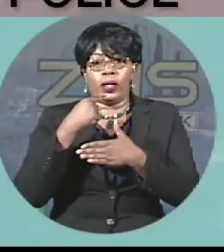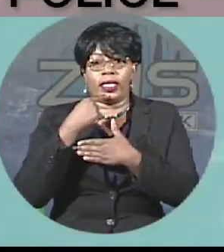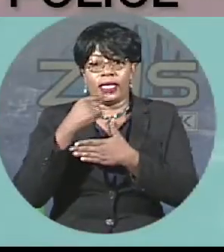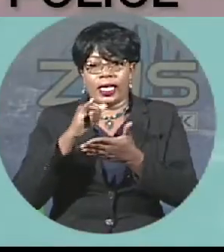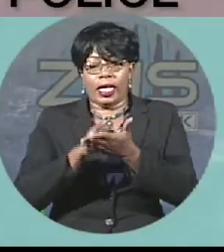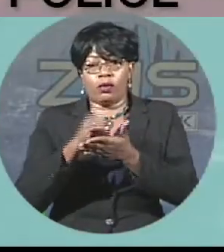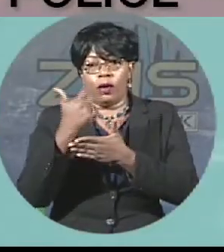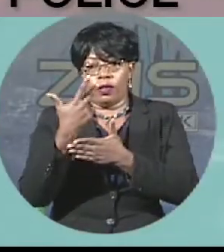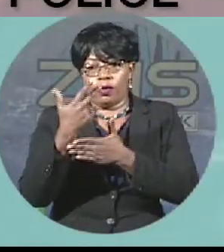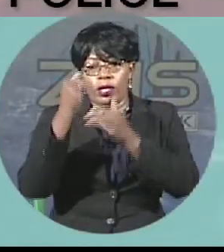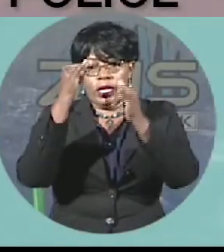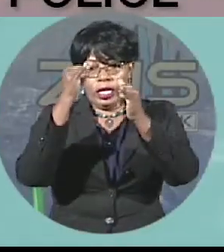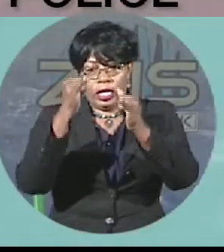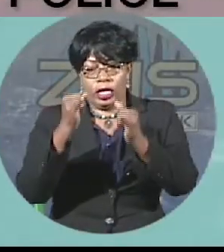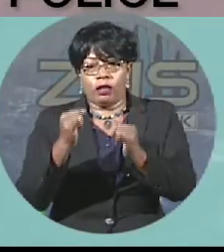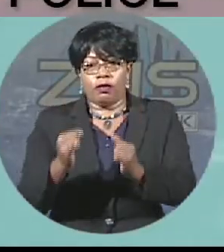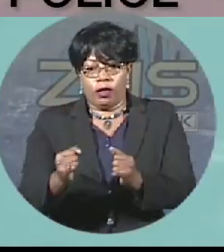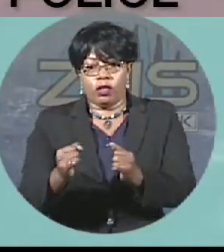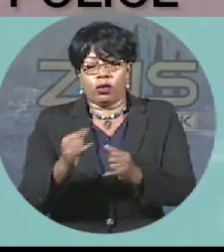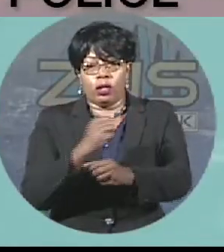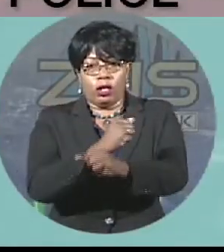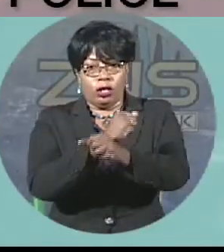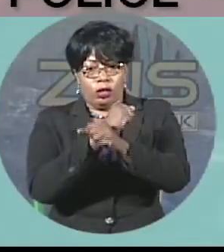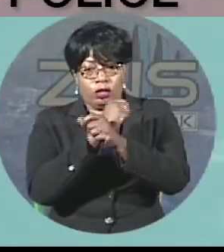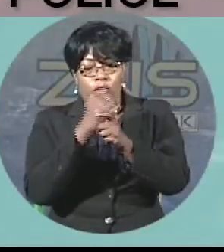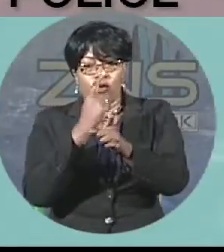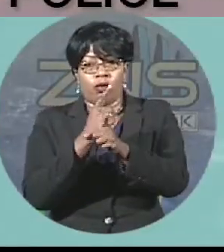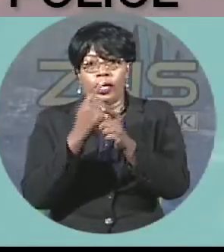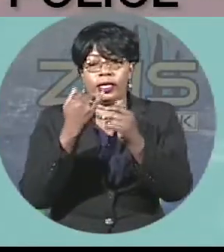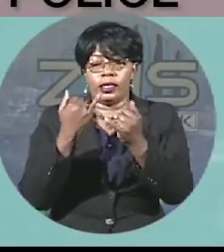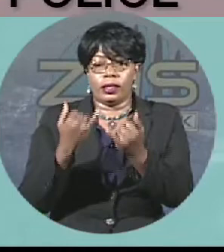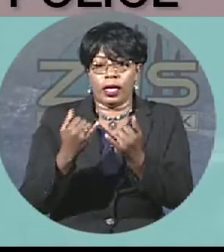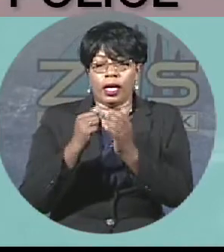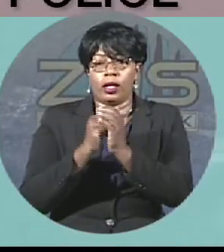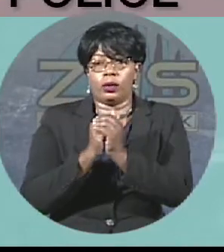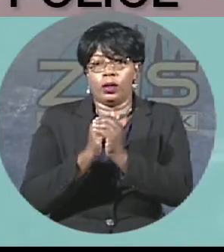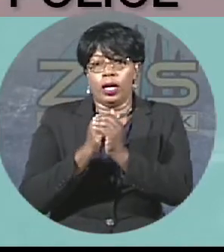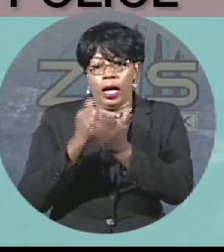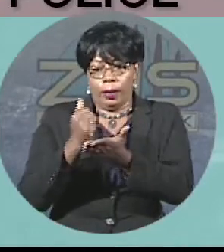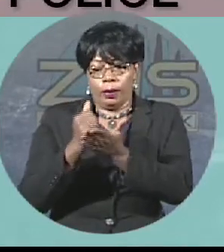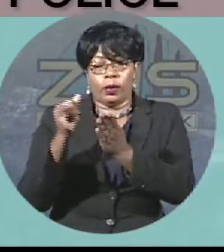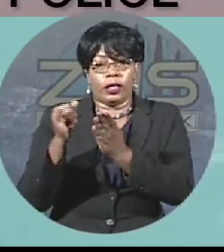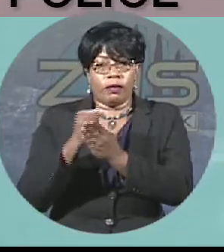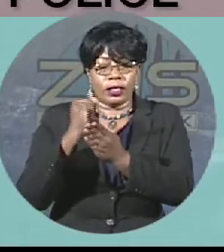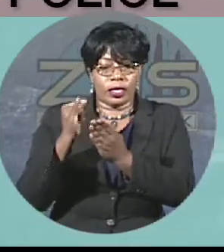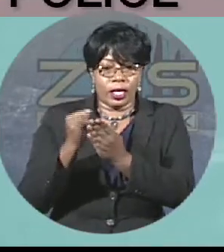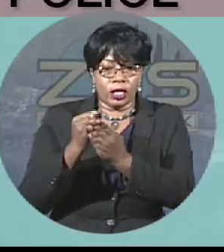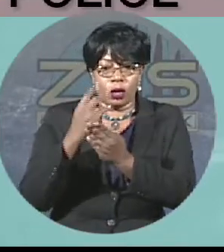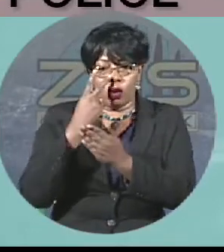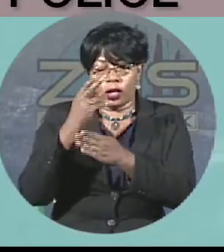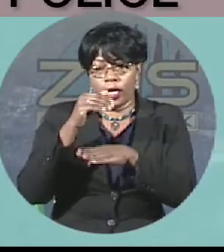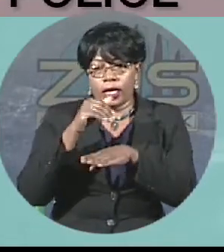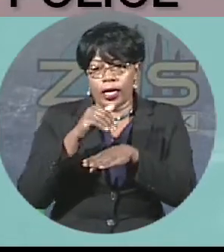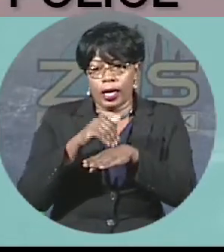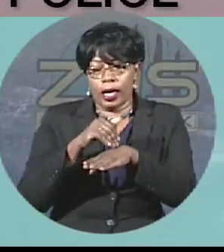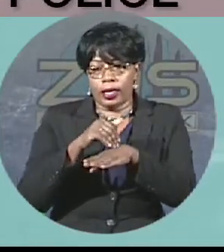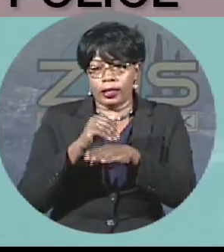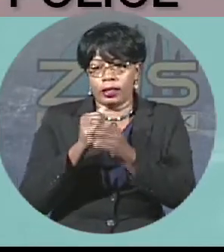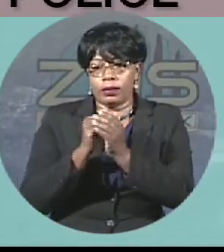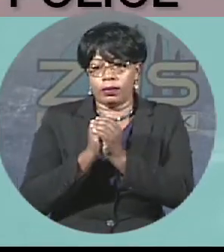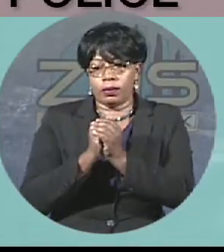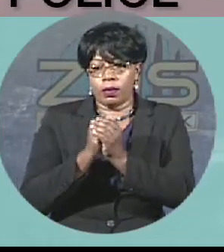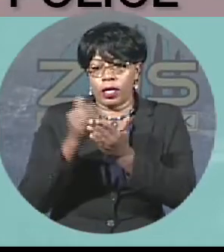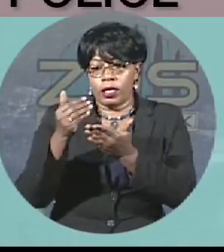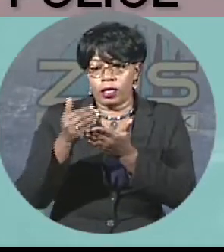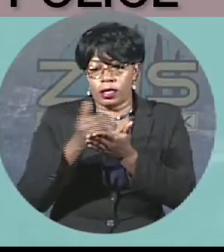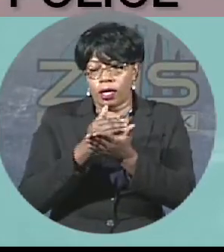three individuals, males in custody, who are assisting us for our investigations. We are looking at several